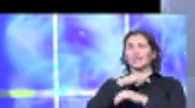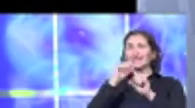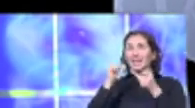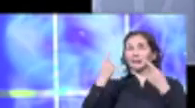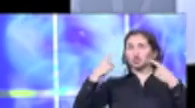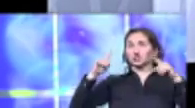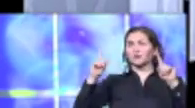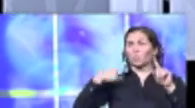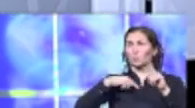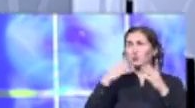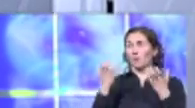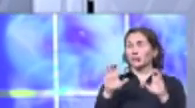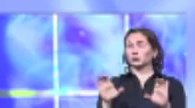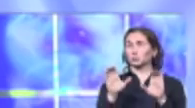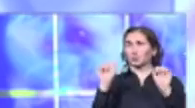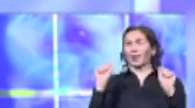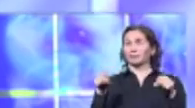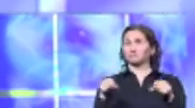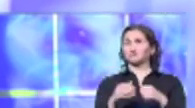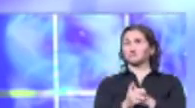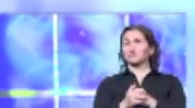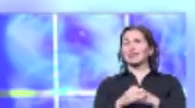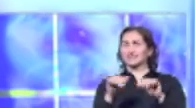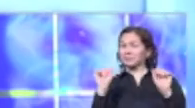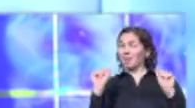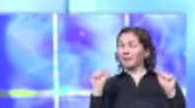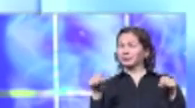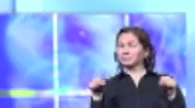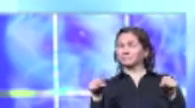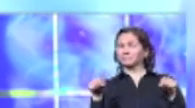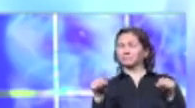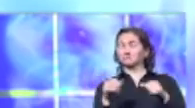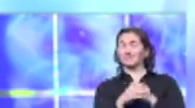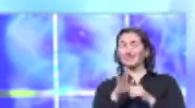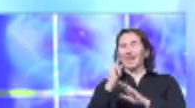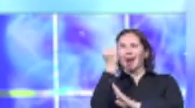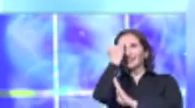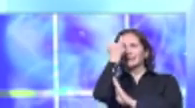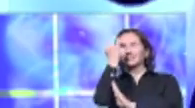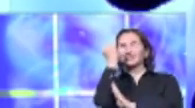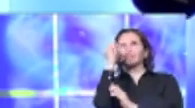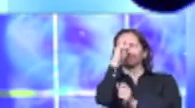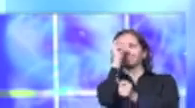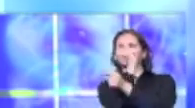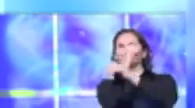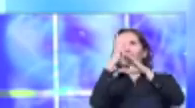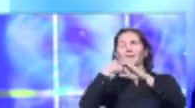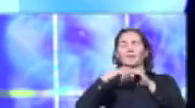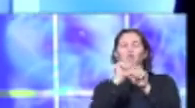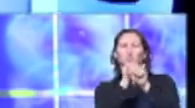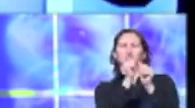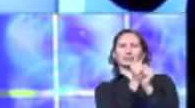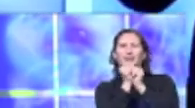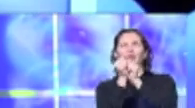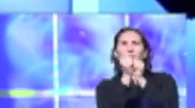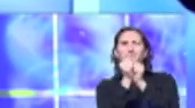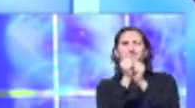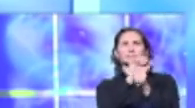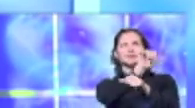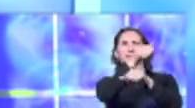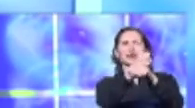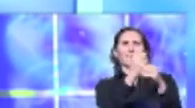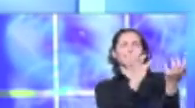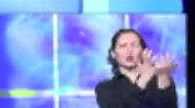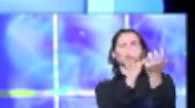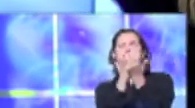we want to achieve, that it is possible, that the idea of us working together, of forging those